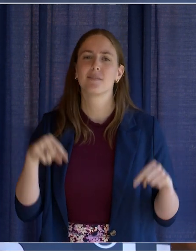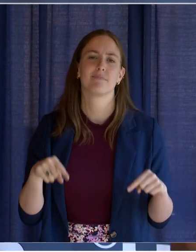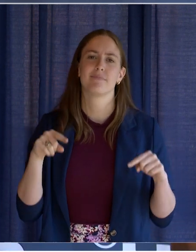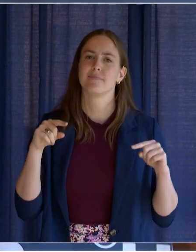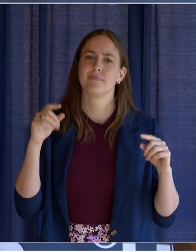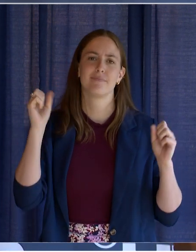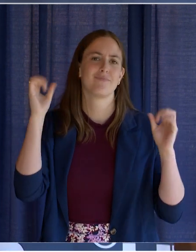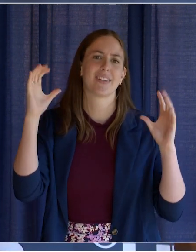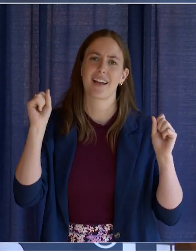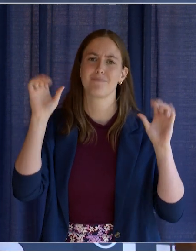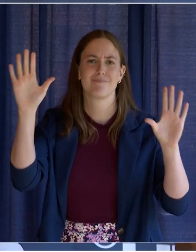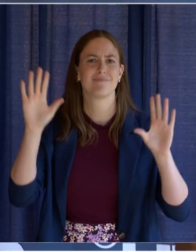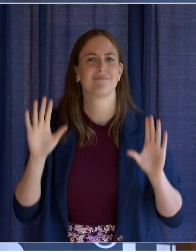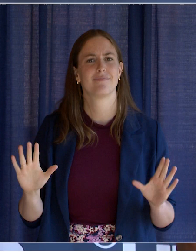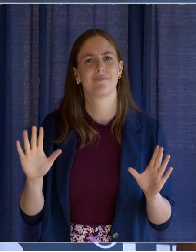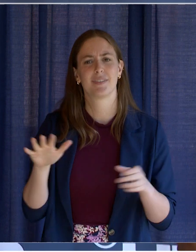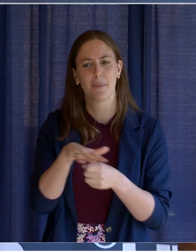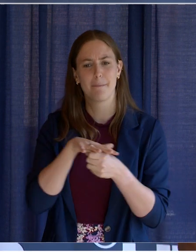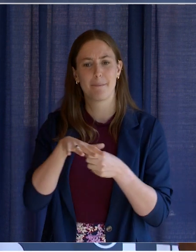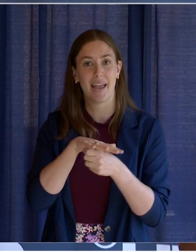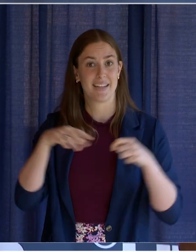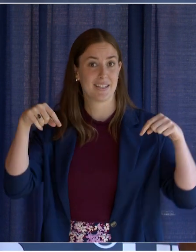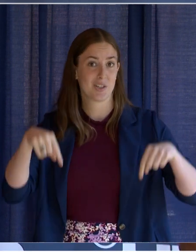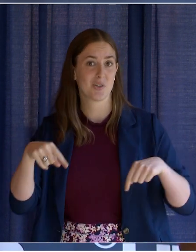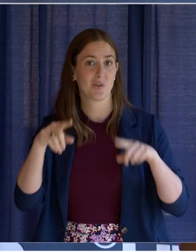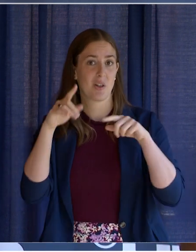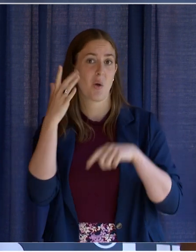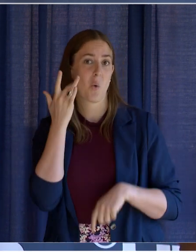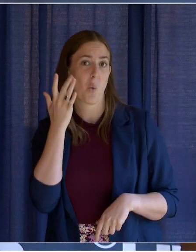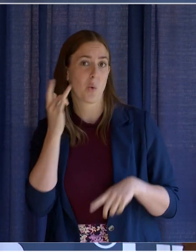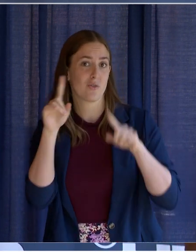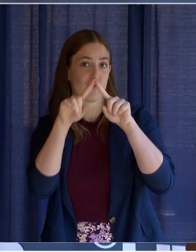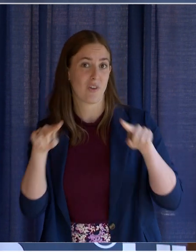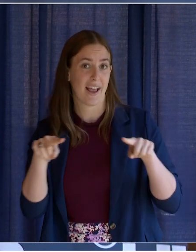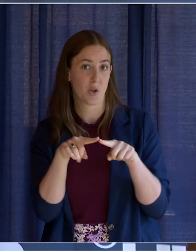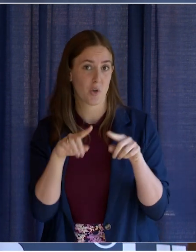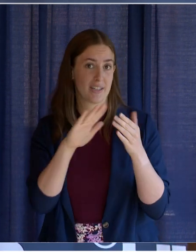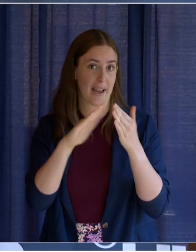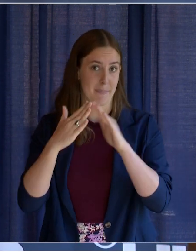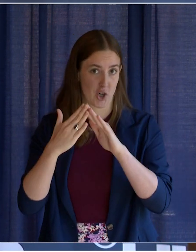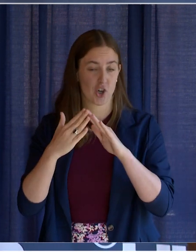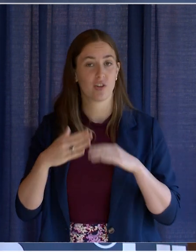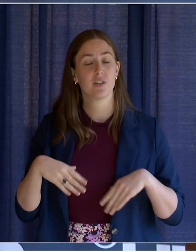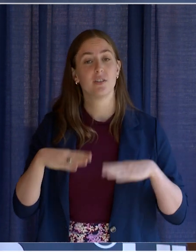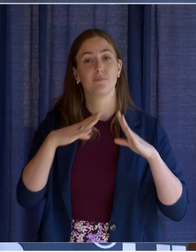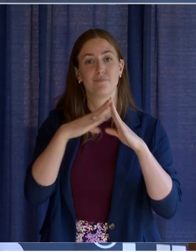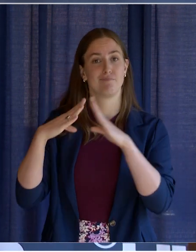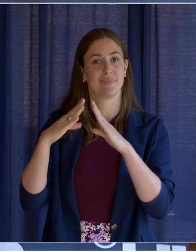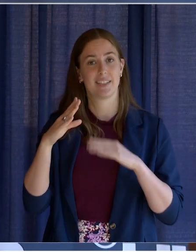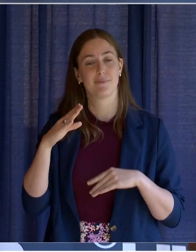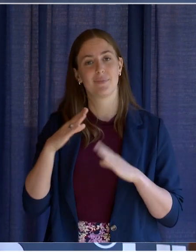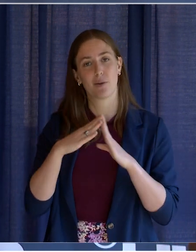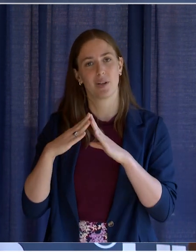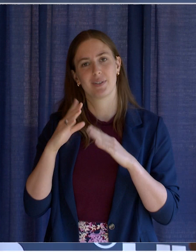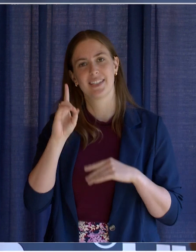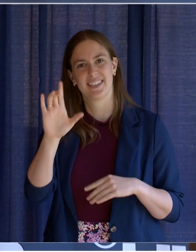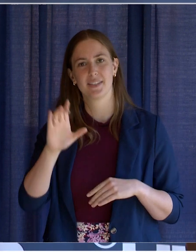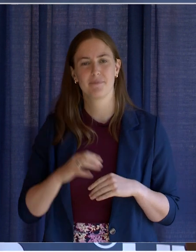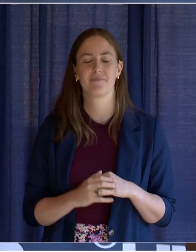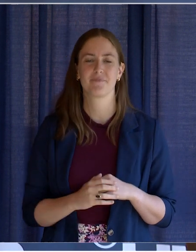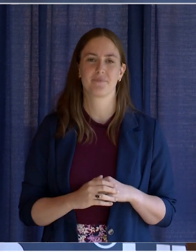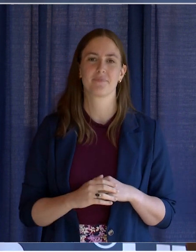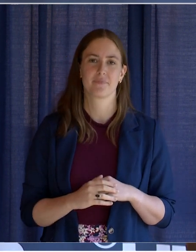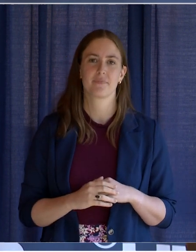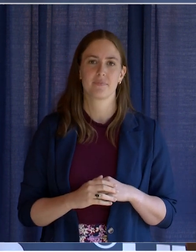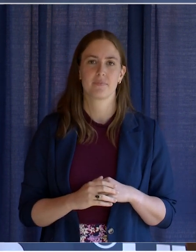space in the Golden Triangle in downtown DC, and what we want